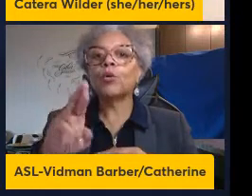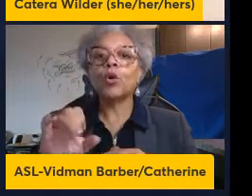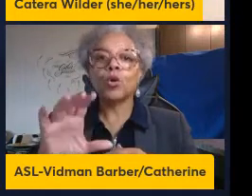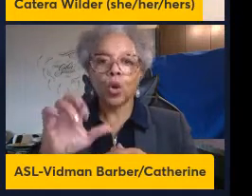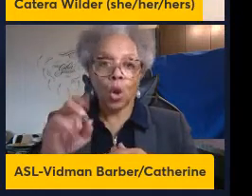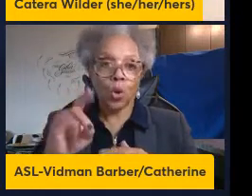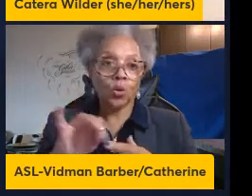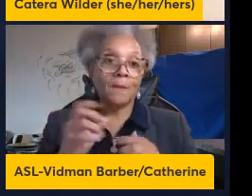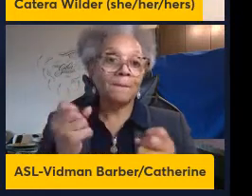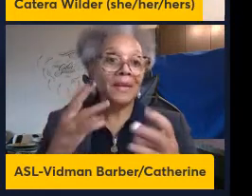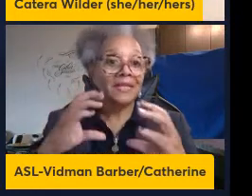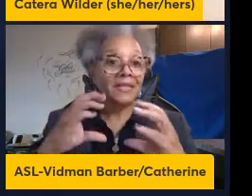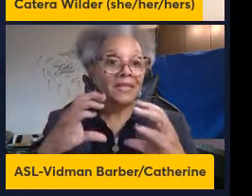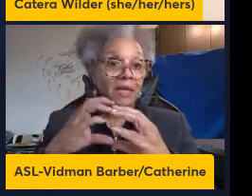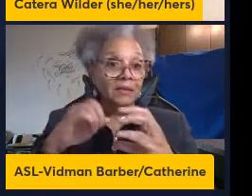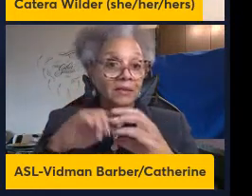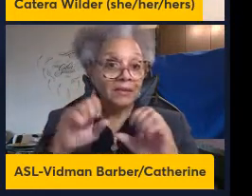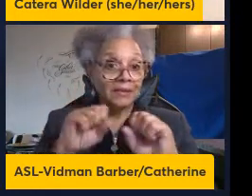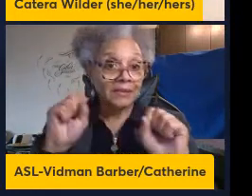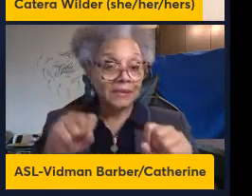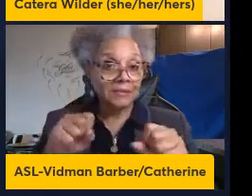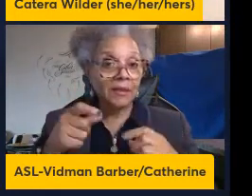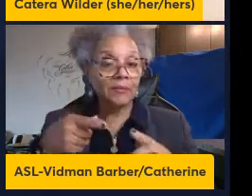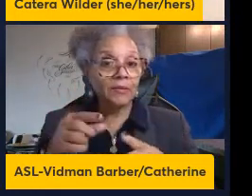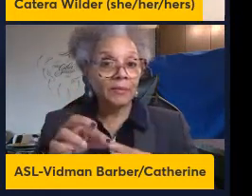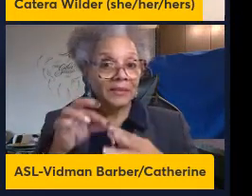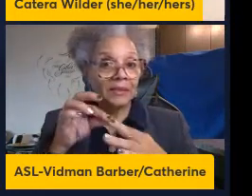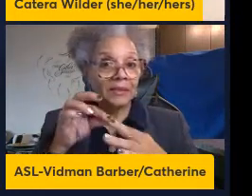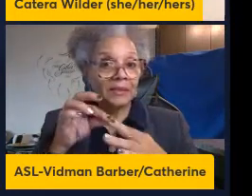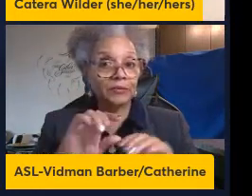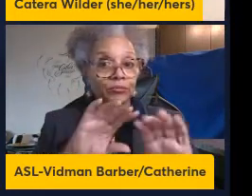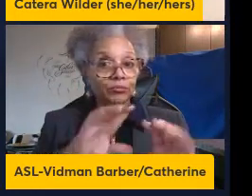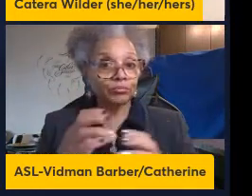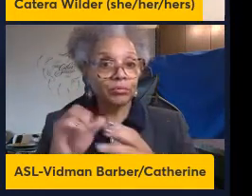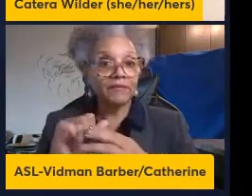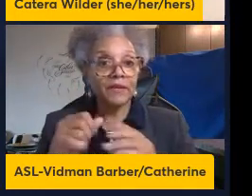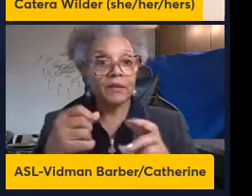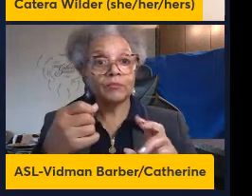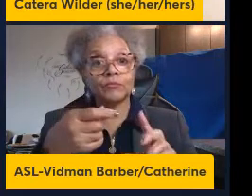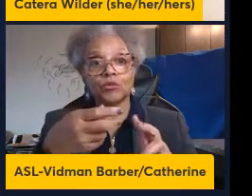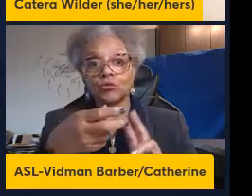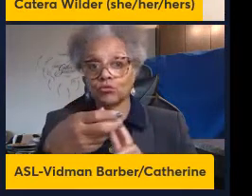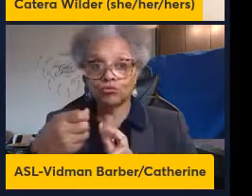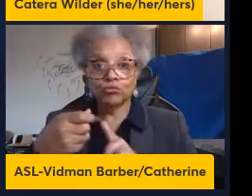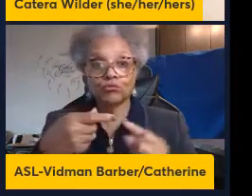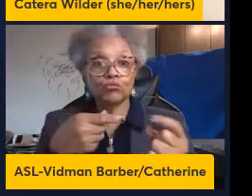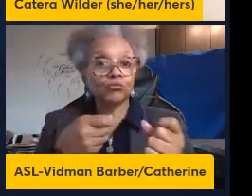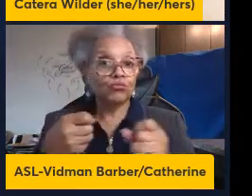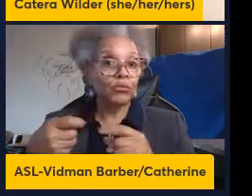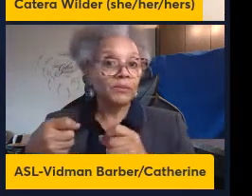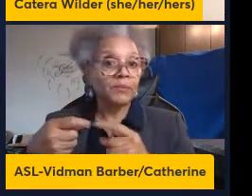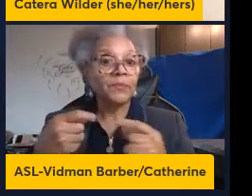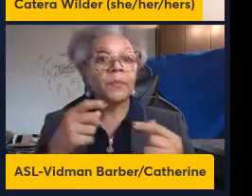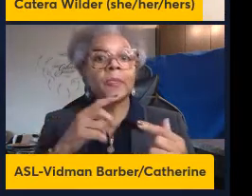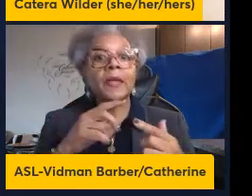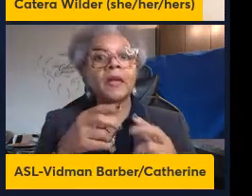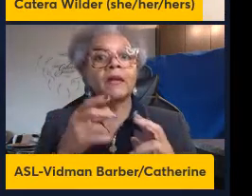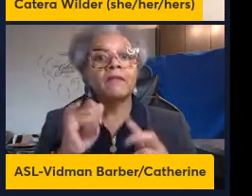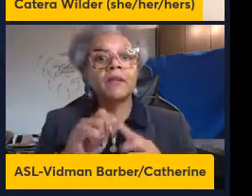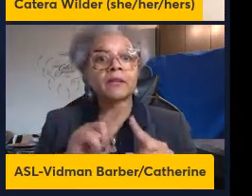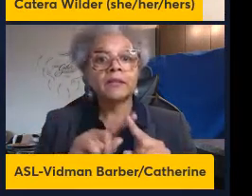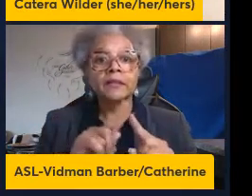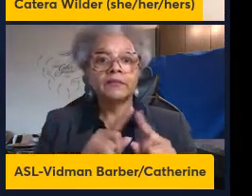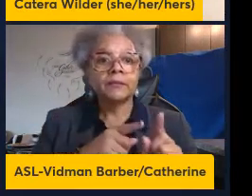system only have a particular set of receptors that can bind to multiple ligands. And so in that case, if you